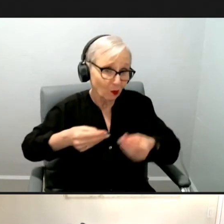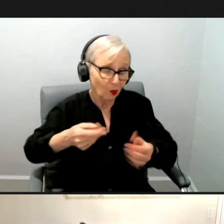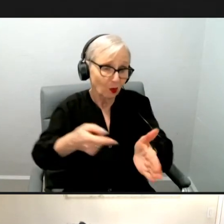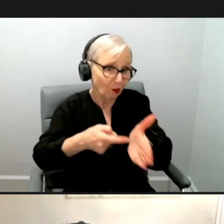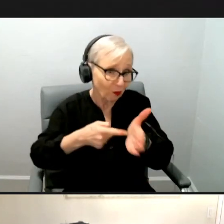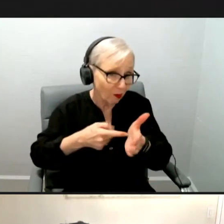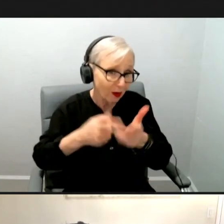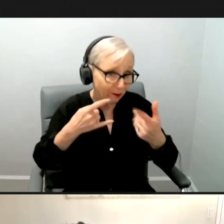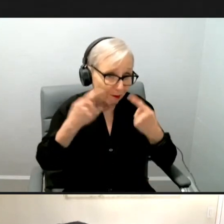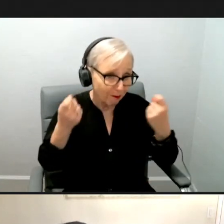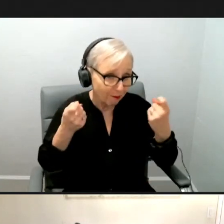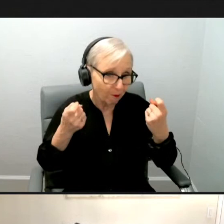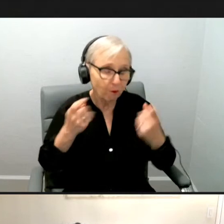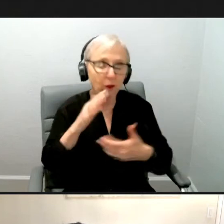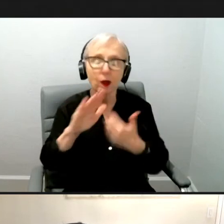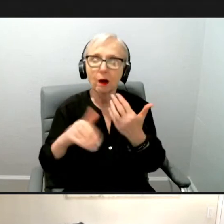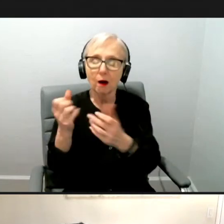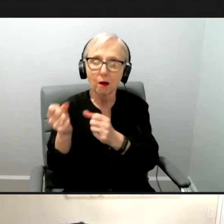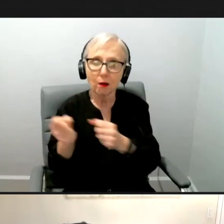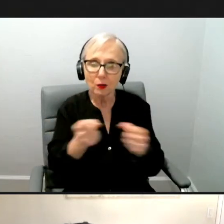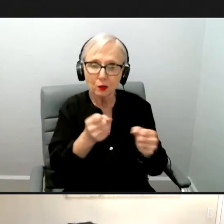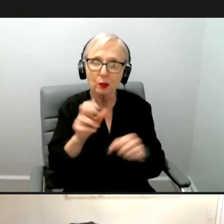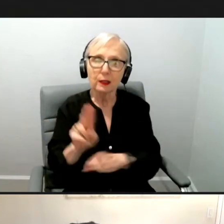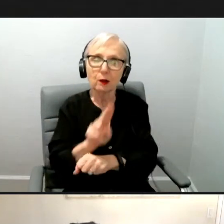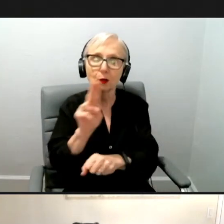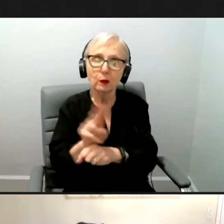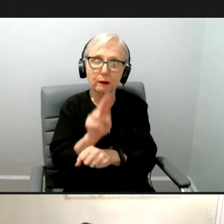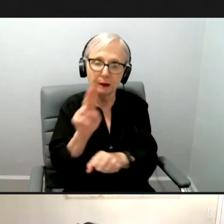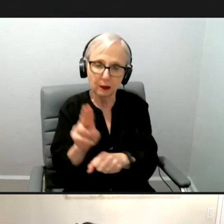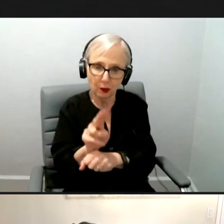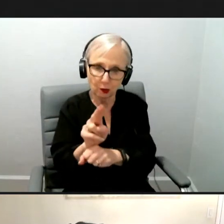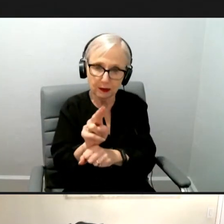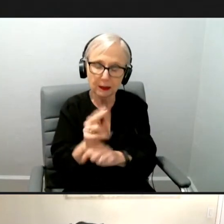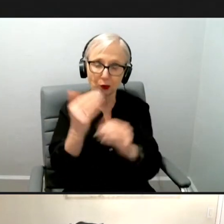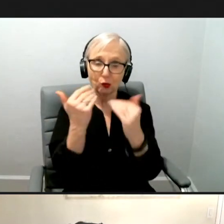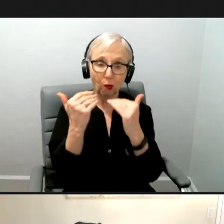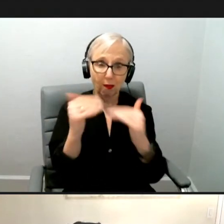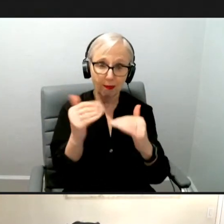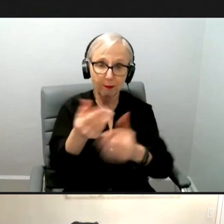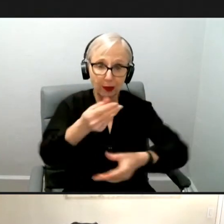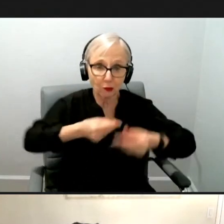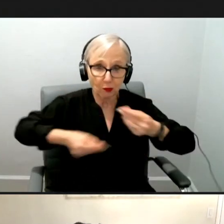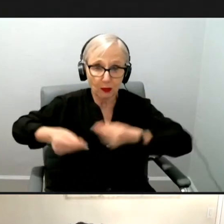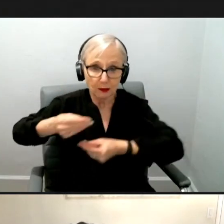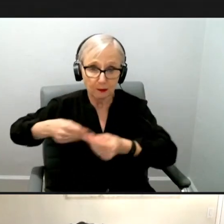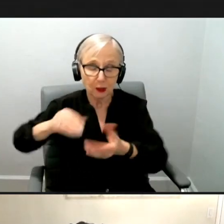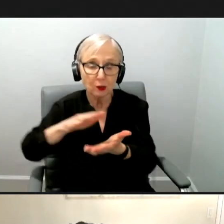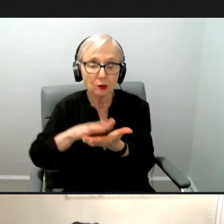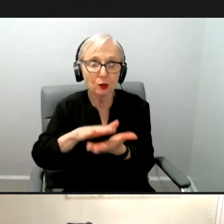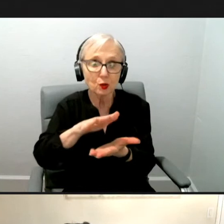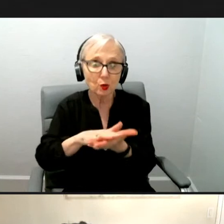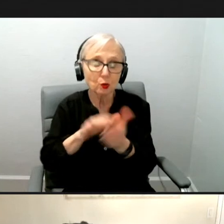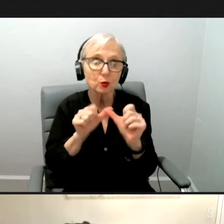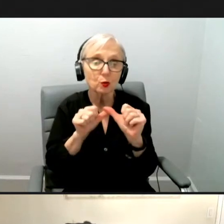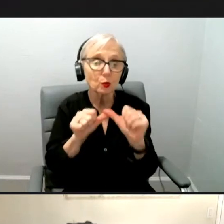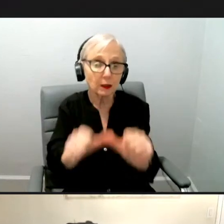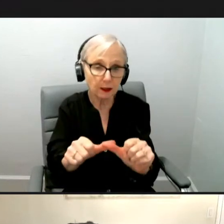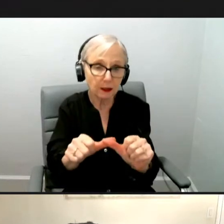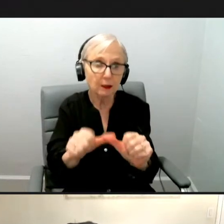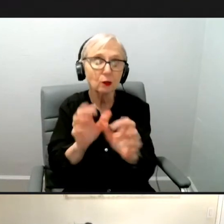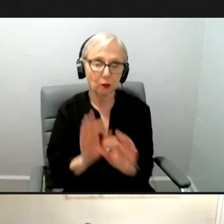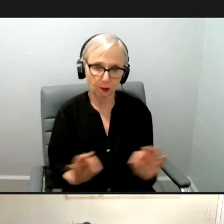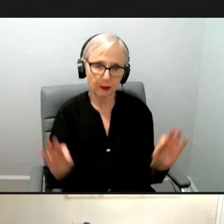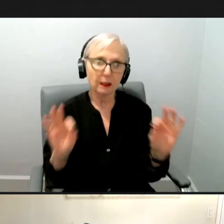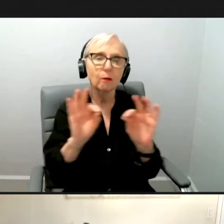Yeah, so all of the strategies that we've been using to limit transmission in schools will continue to be really important